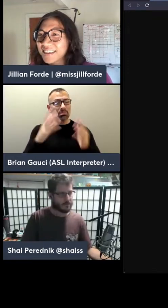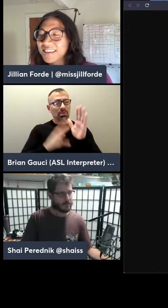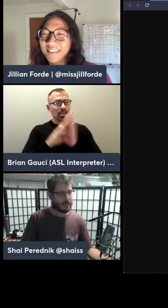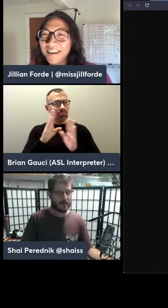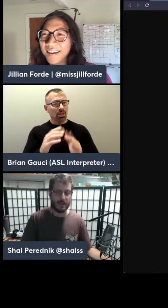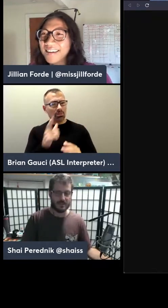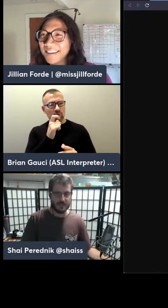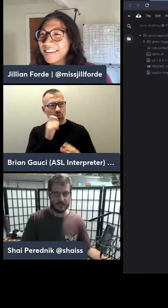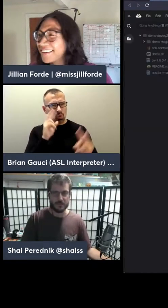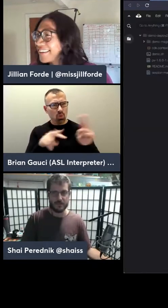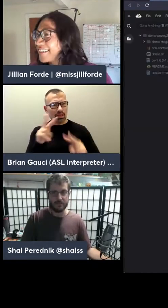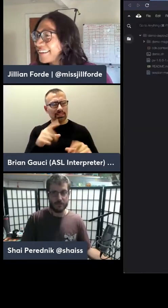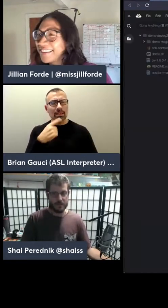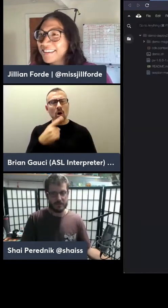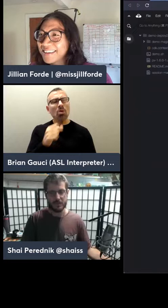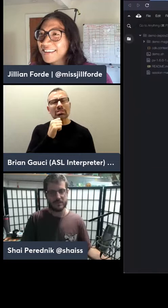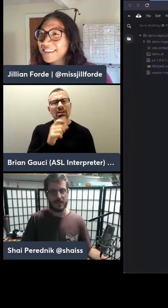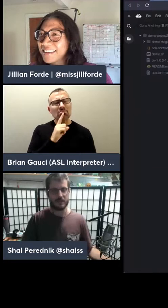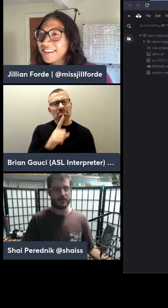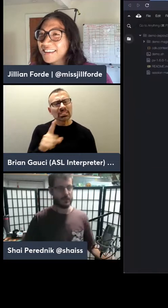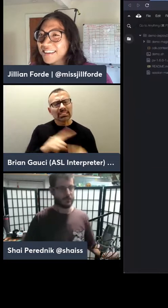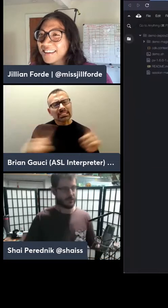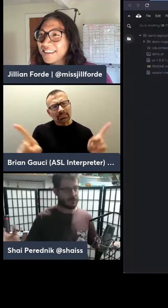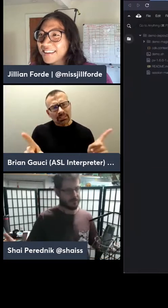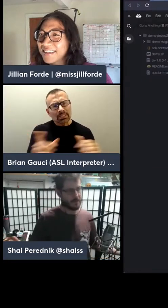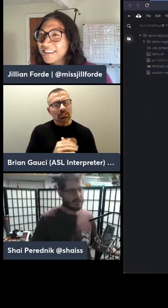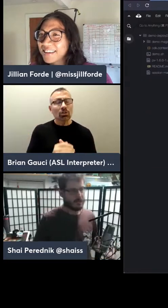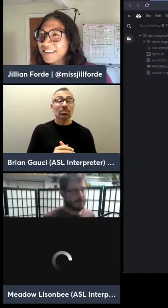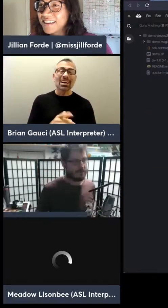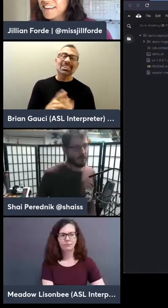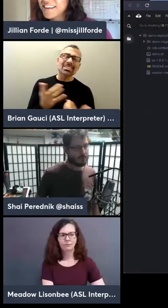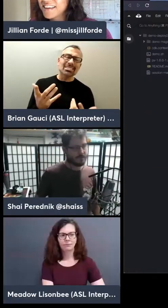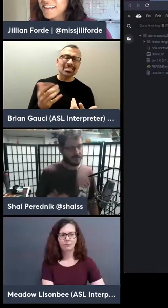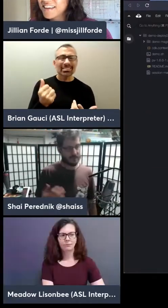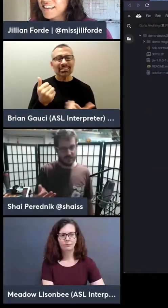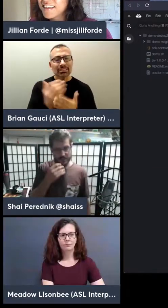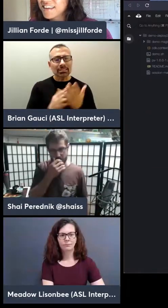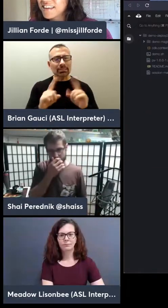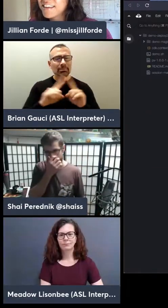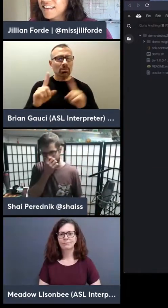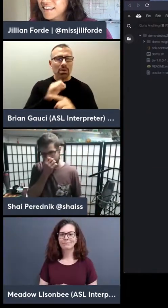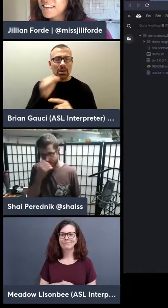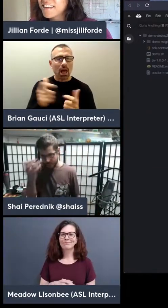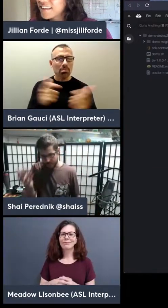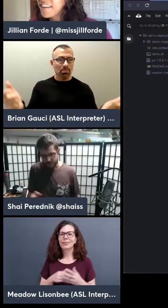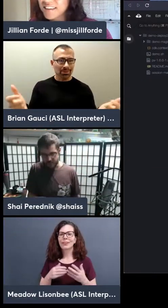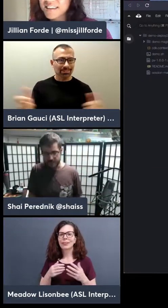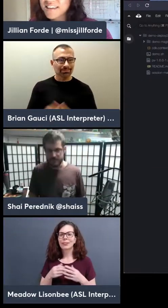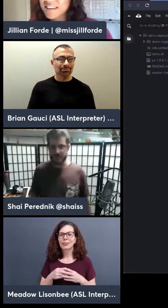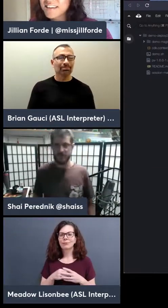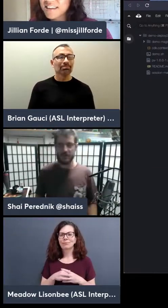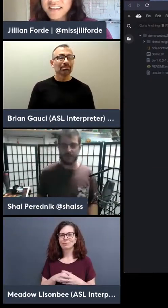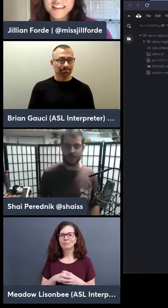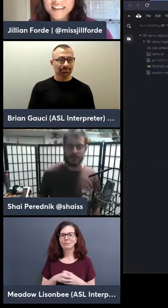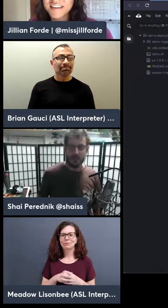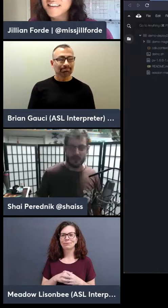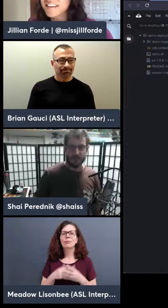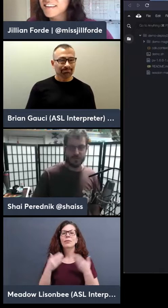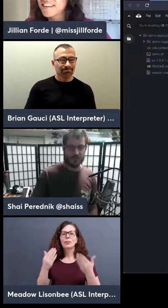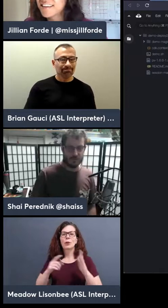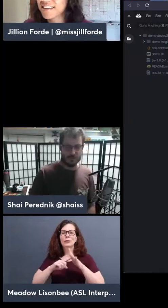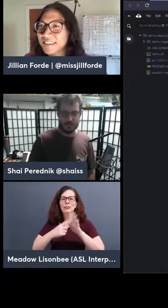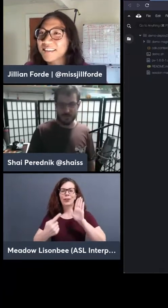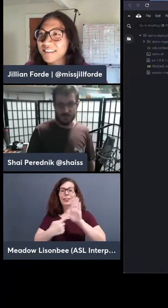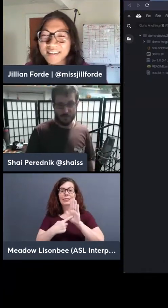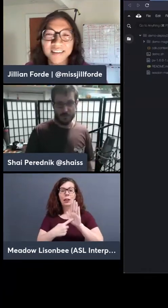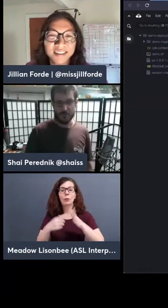different, right? Yes, I need to understand a few things, but it's not hugely different. So let's dig into it, right? I want to jump into the demo here and share some of